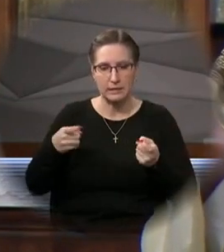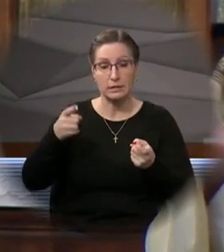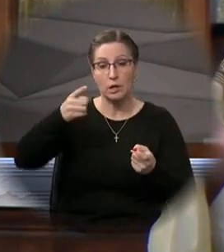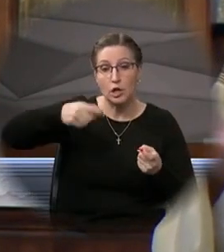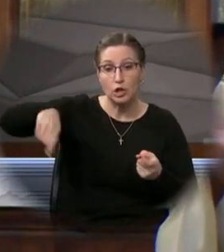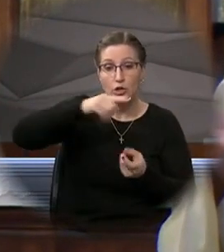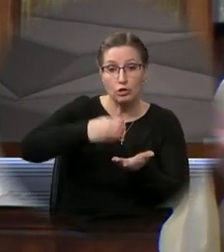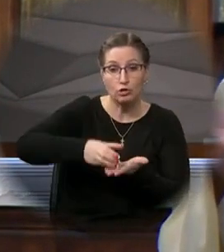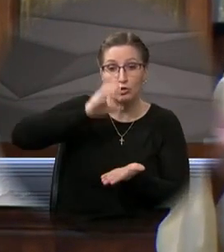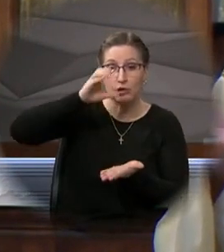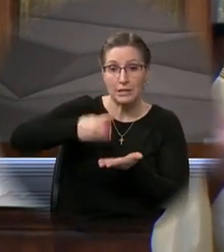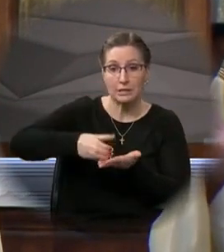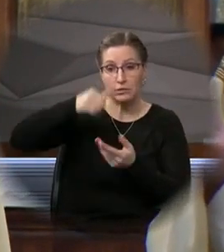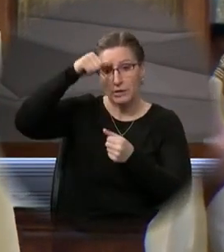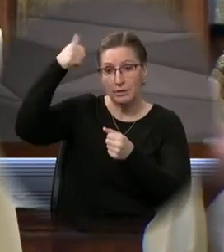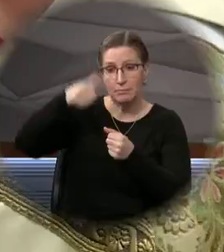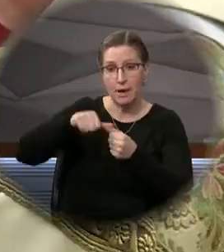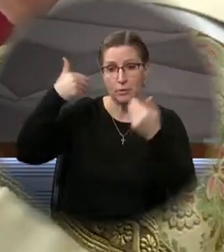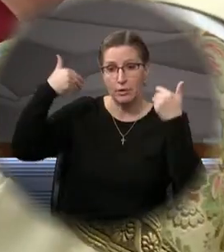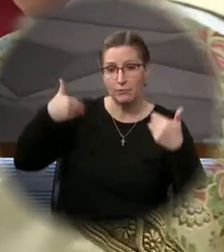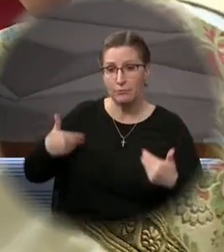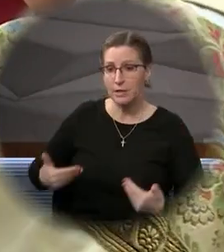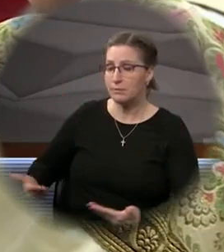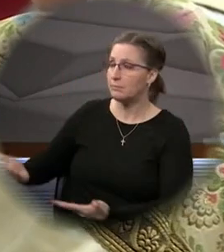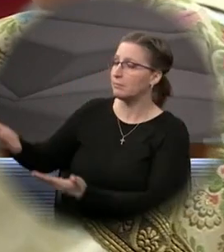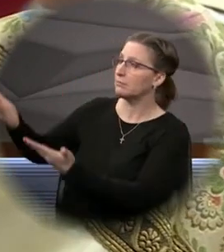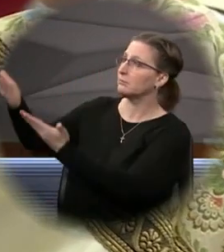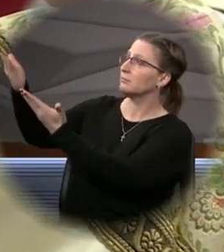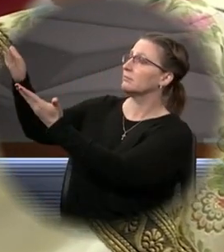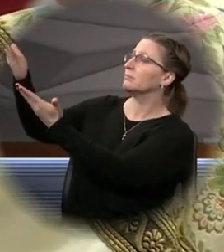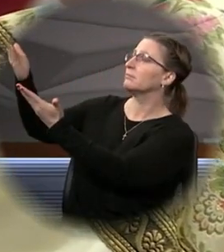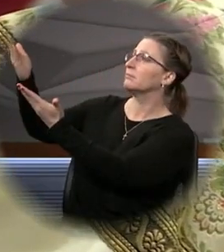of sins. Do this in memory of me."